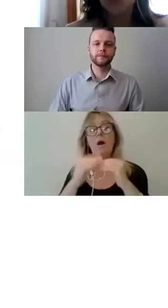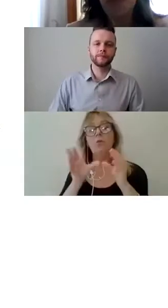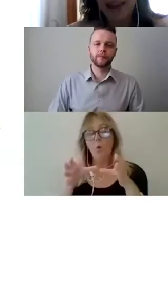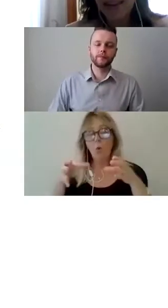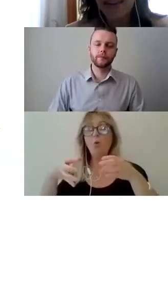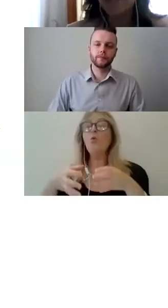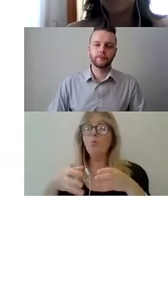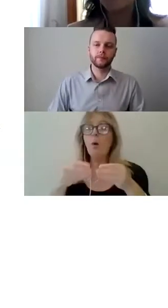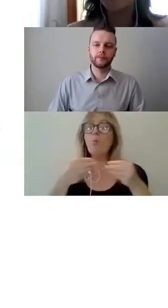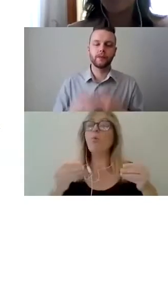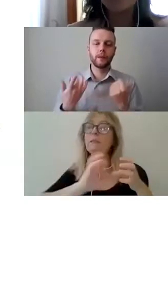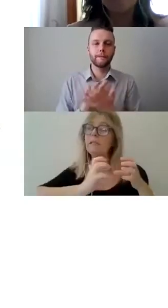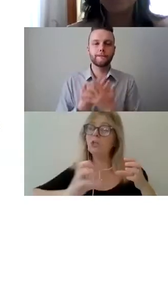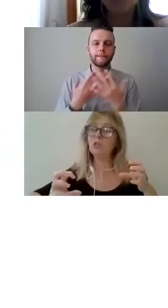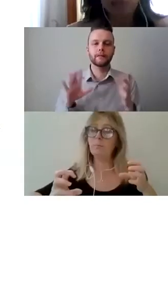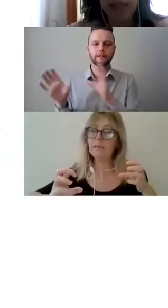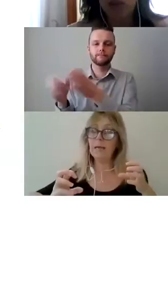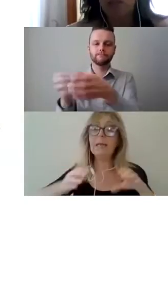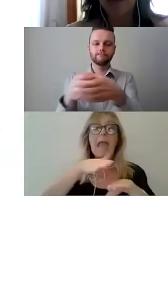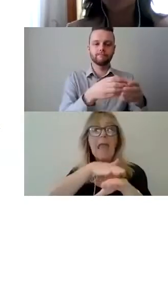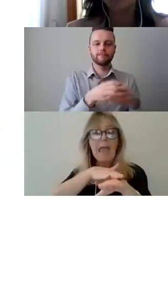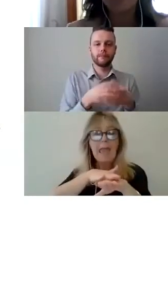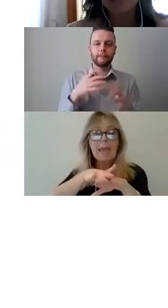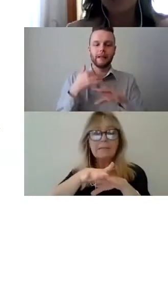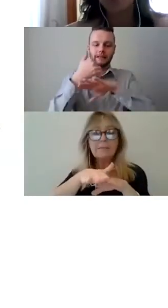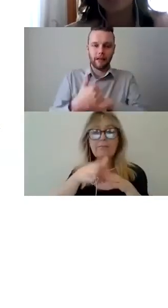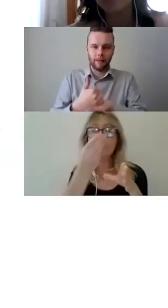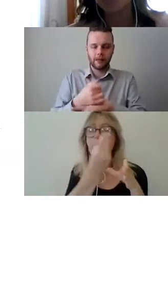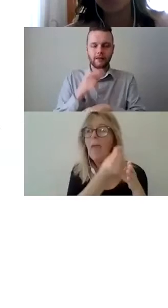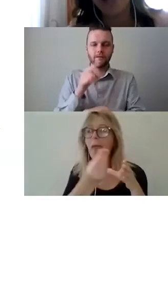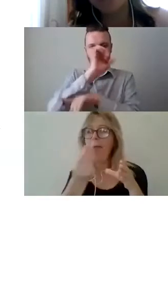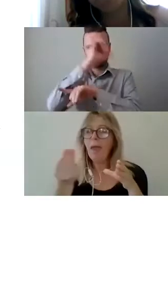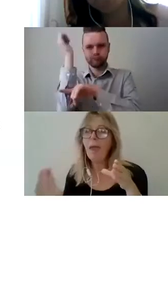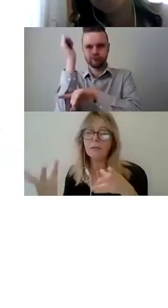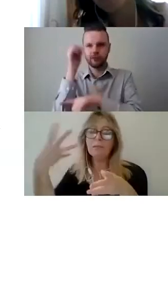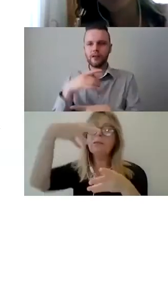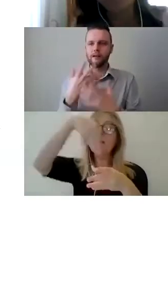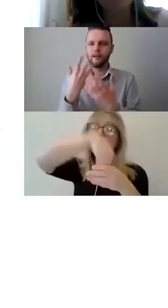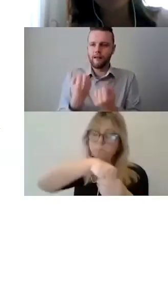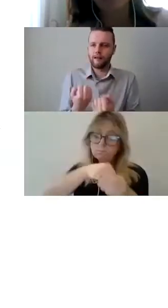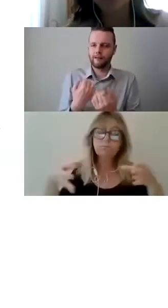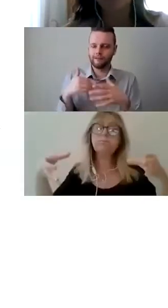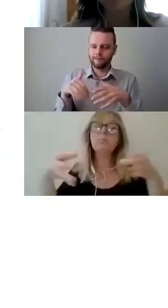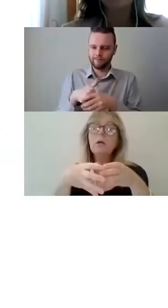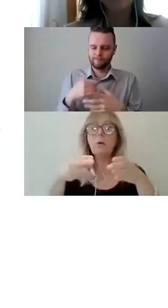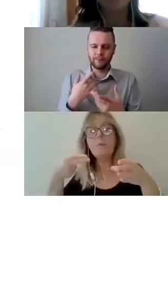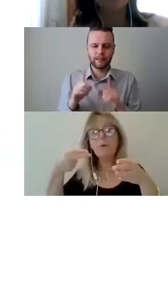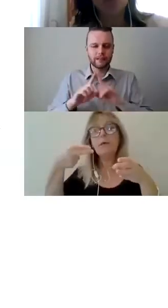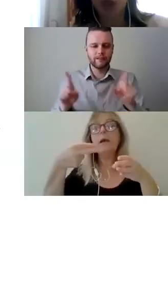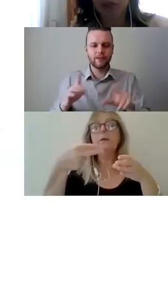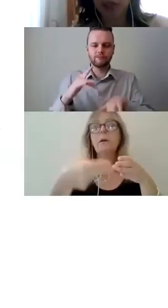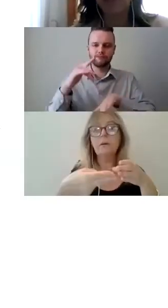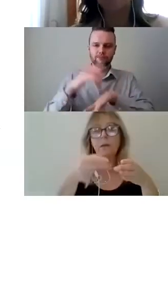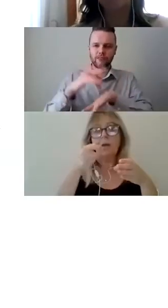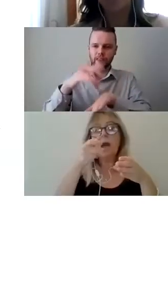a multidisciplinary team was established of experts, including different